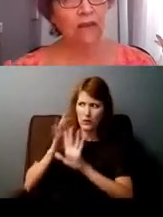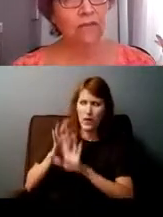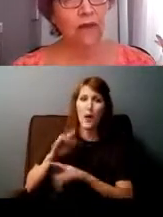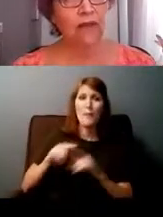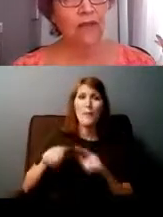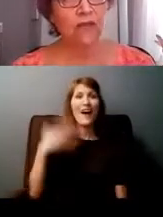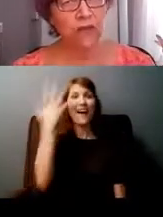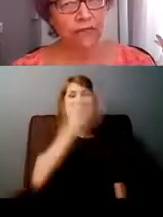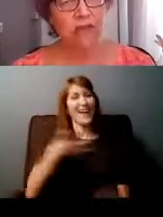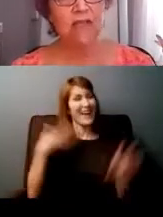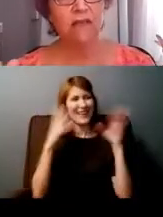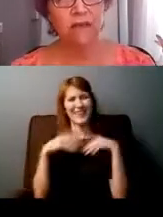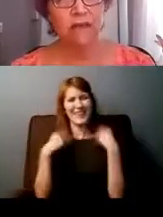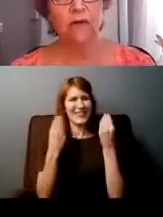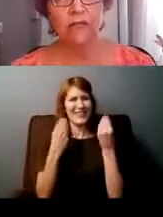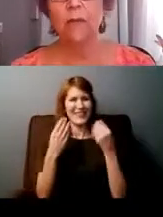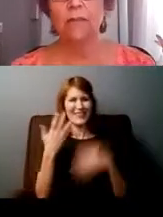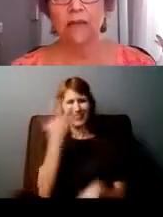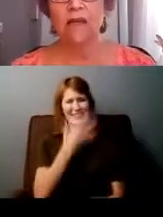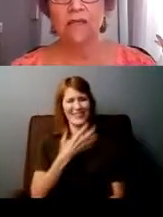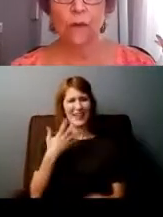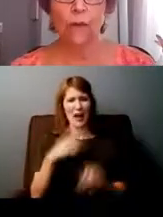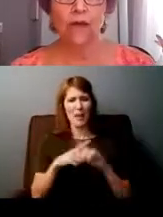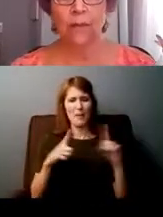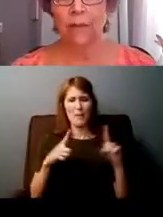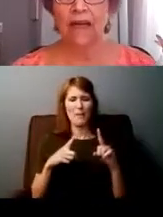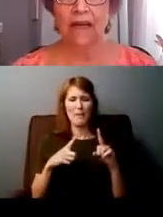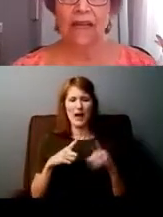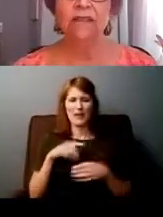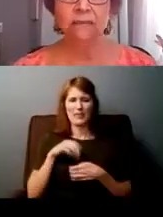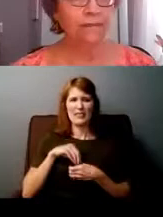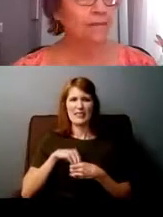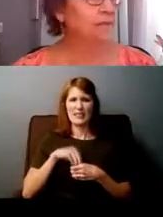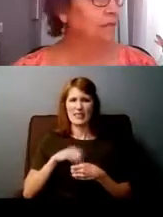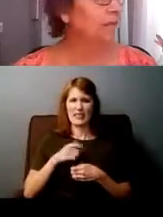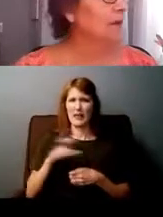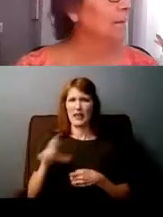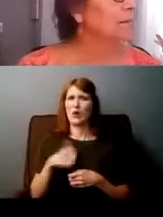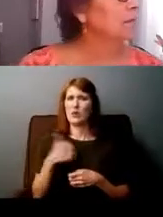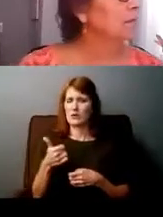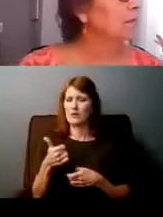on the surface and then there's something else going on behind.